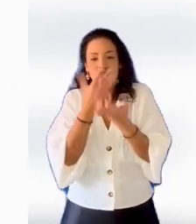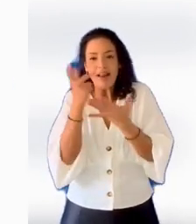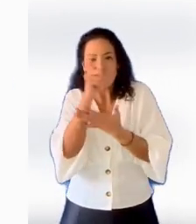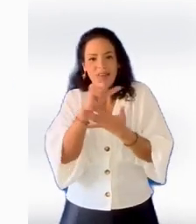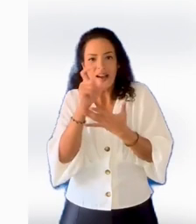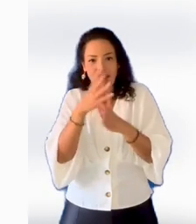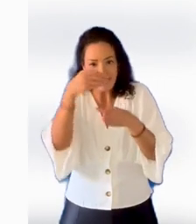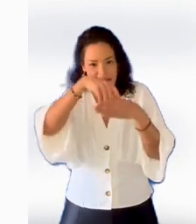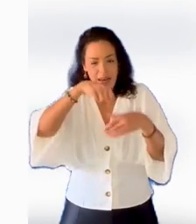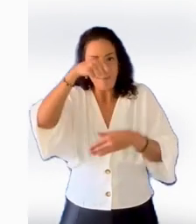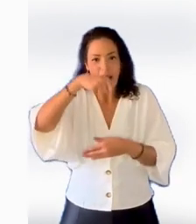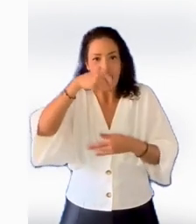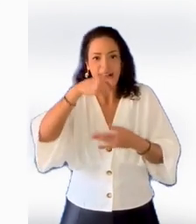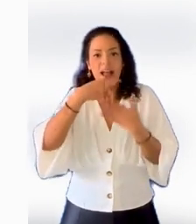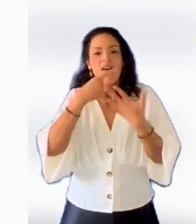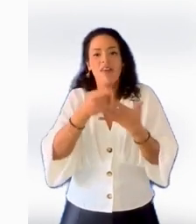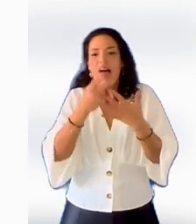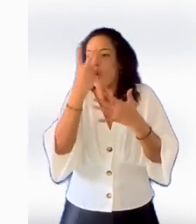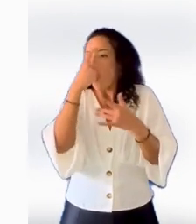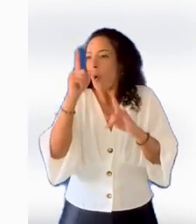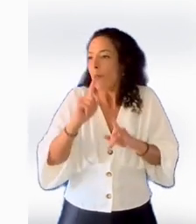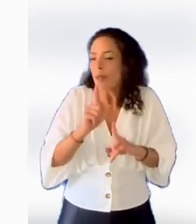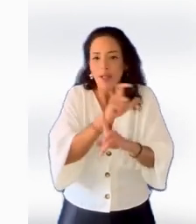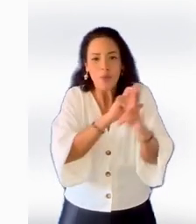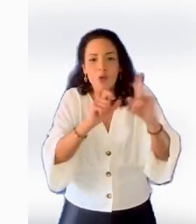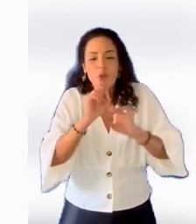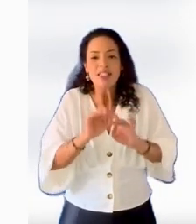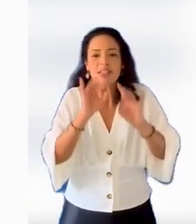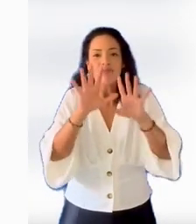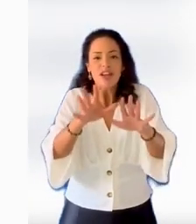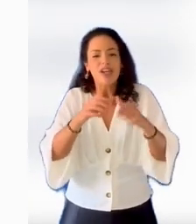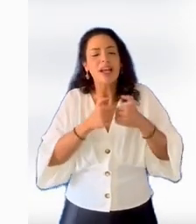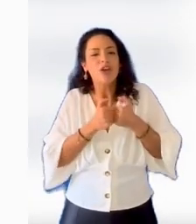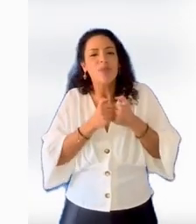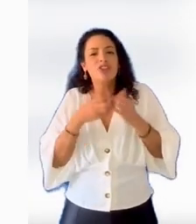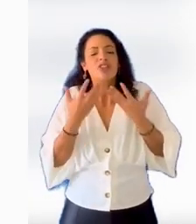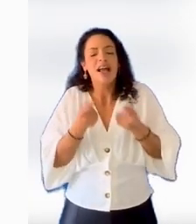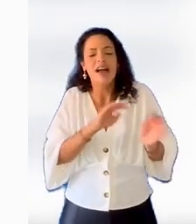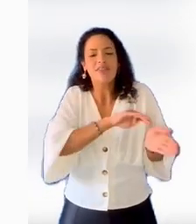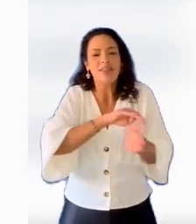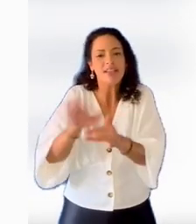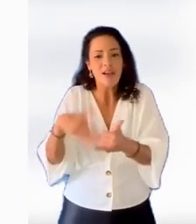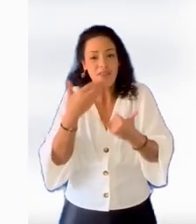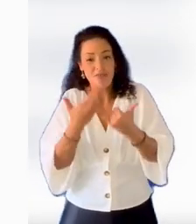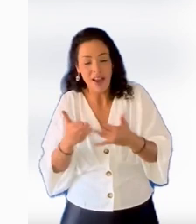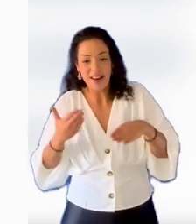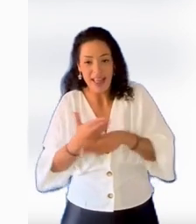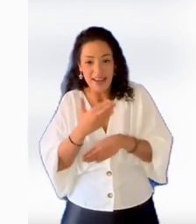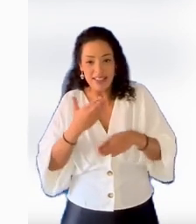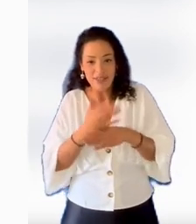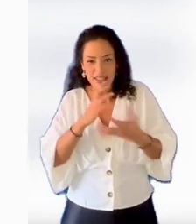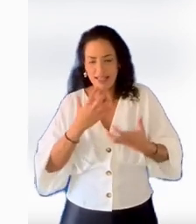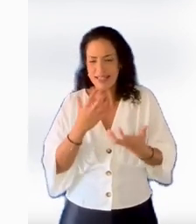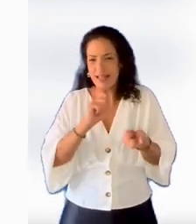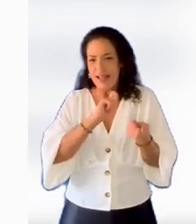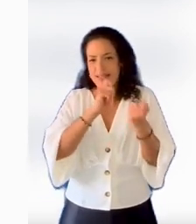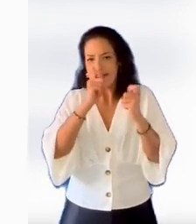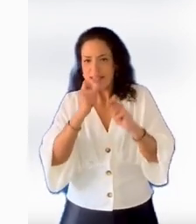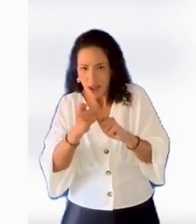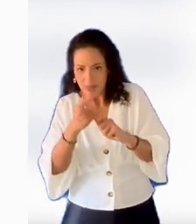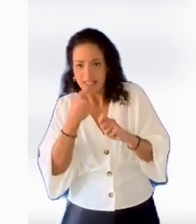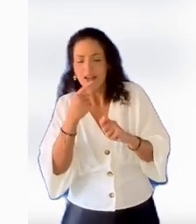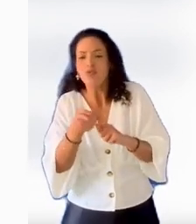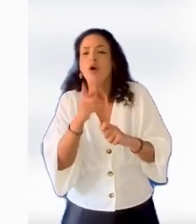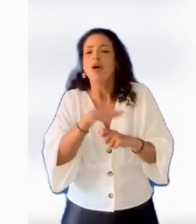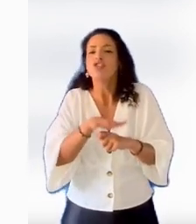in a bag with folklore magic and a sprinkle of compassion. The final activity is one which is adapted from an idea in the Children's